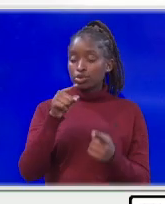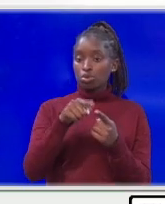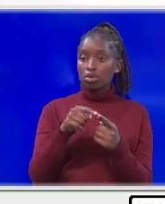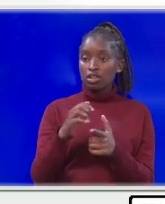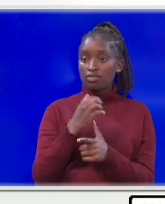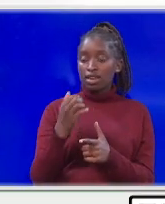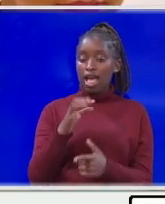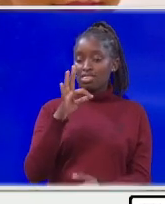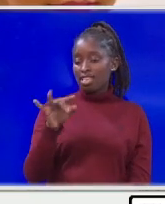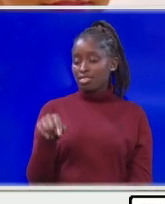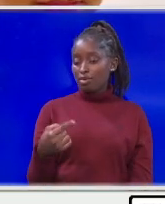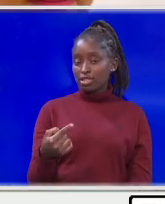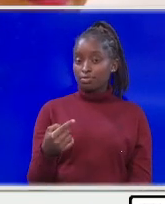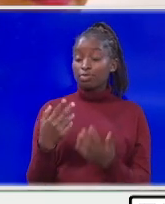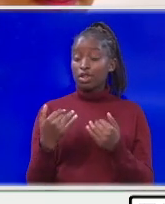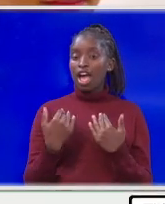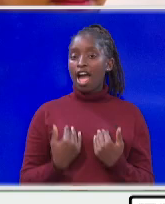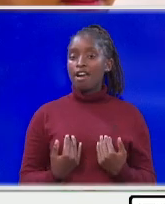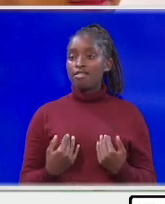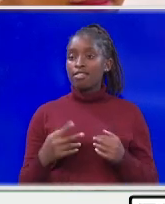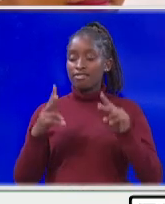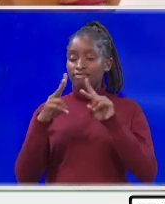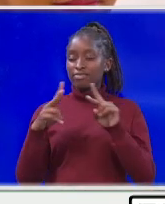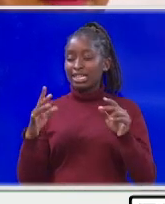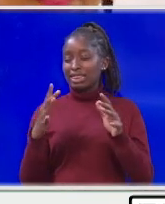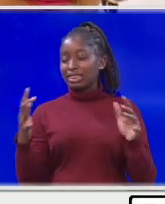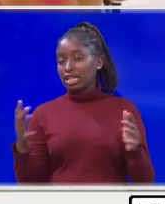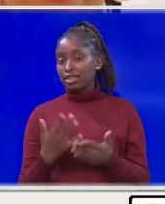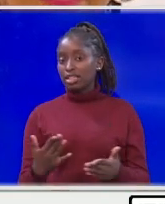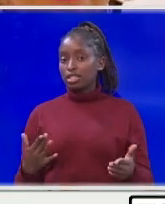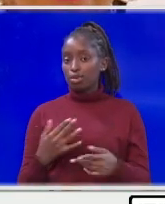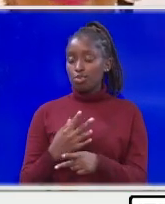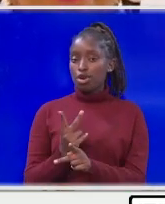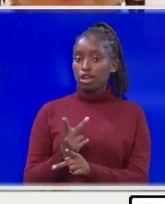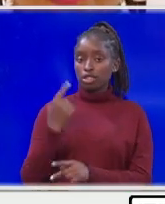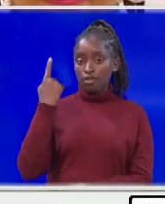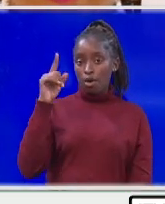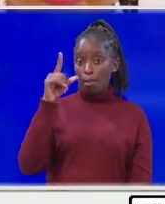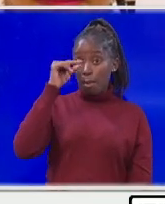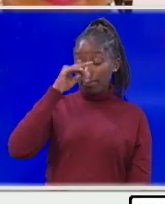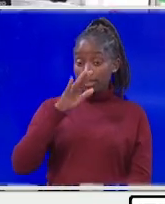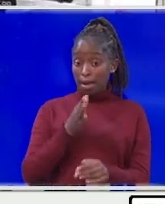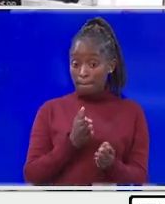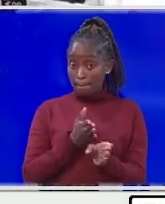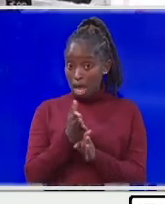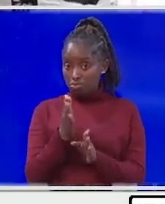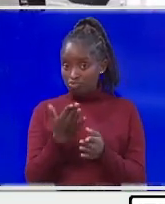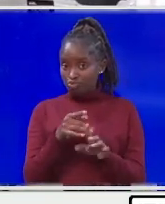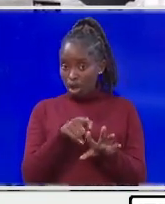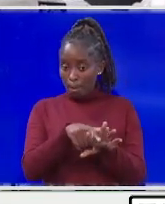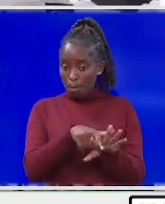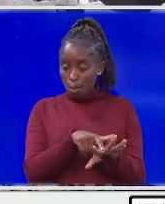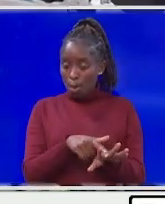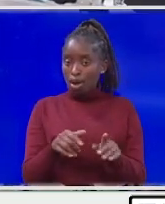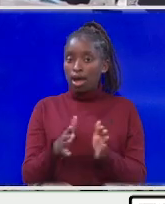even 3,000 shillings. So we have a very wide range of products for Mombasa, mainly sandals. And there is also a product which